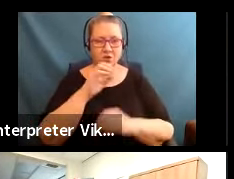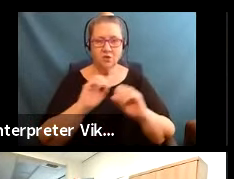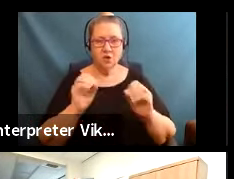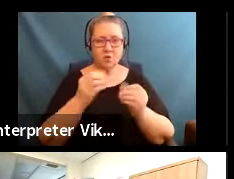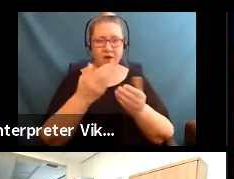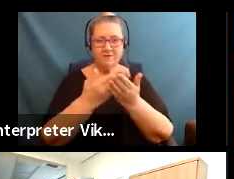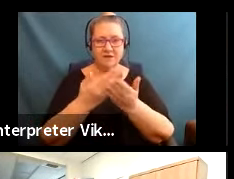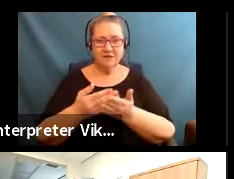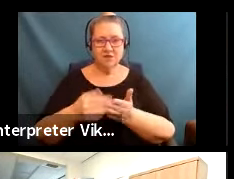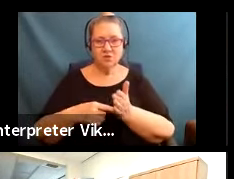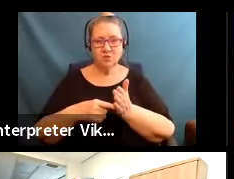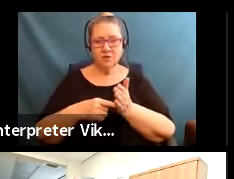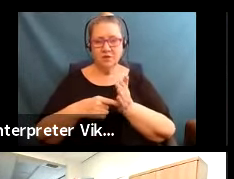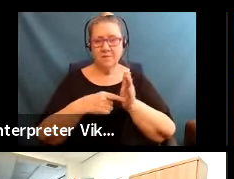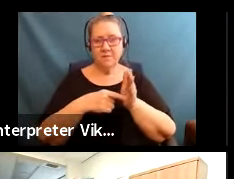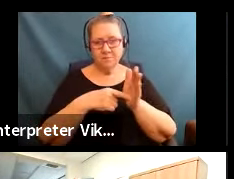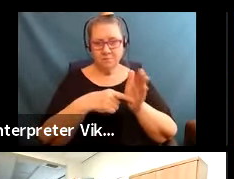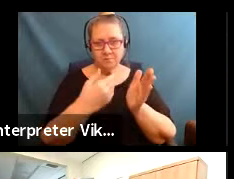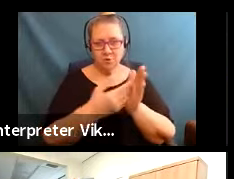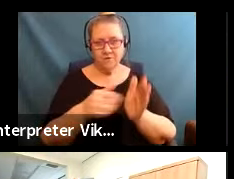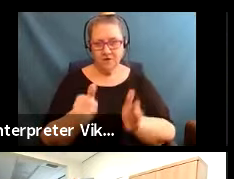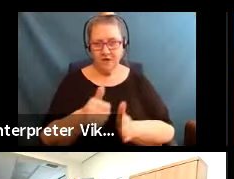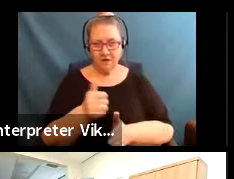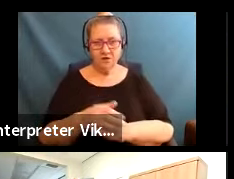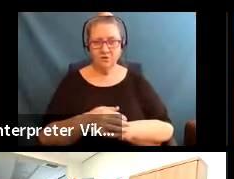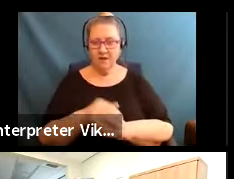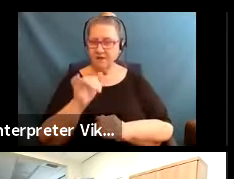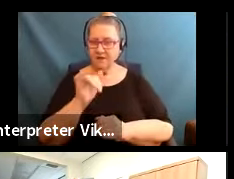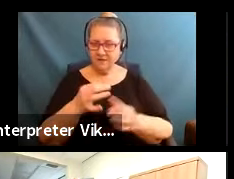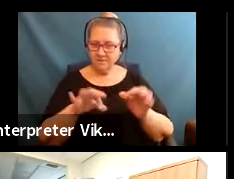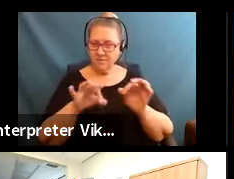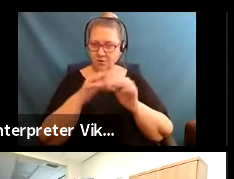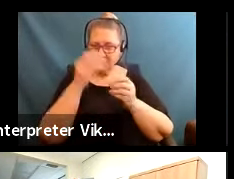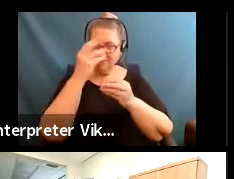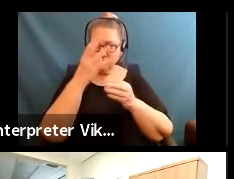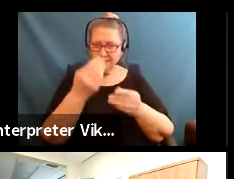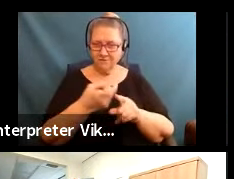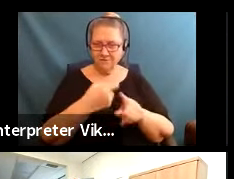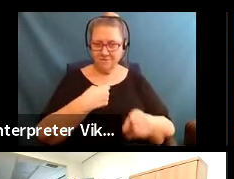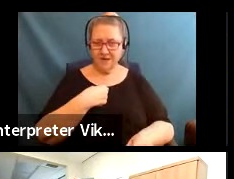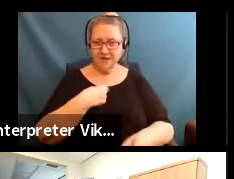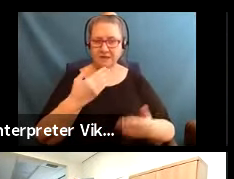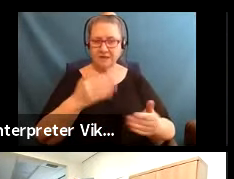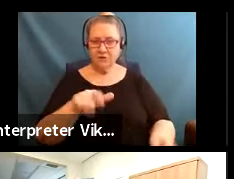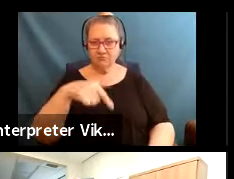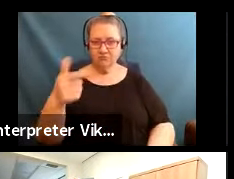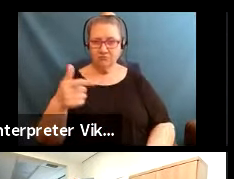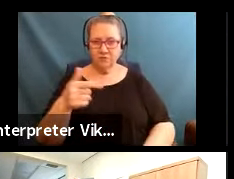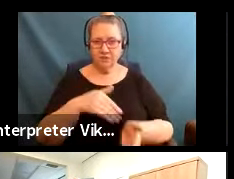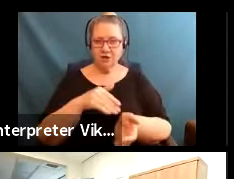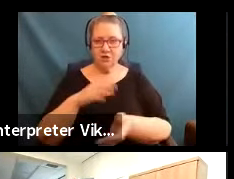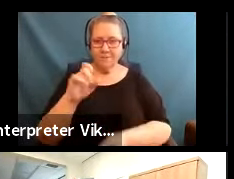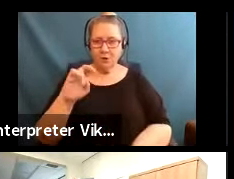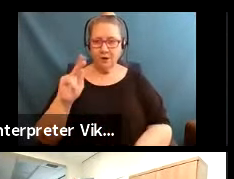otherwise. So those are some other key updates from me. I'll turn it back over to Dr. Burkeris.